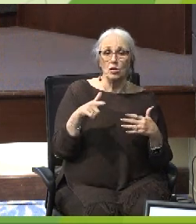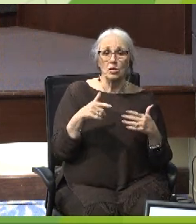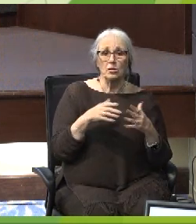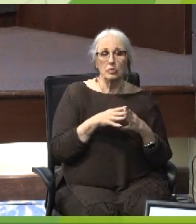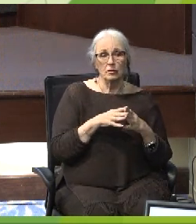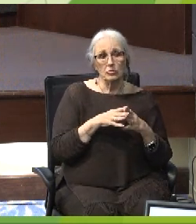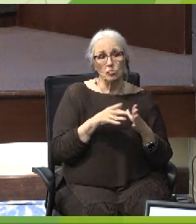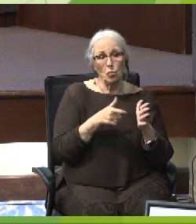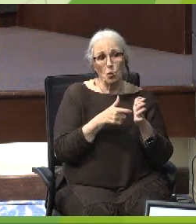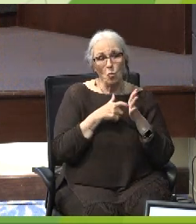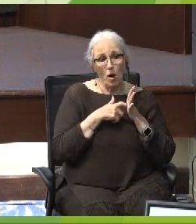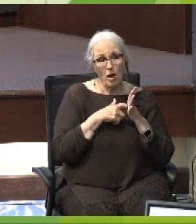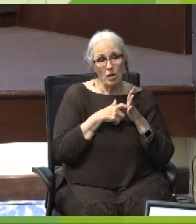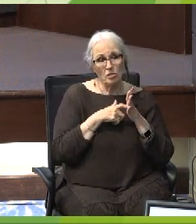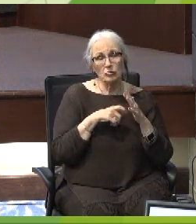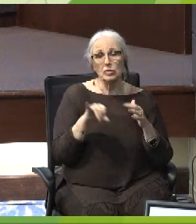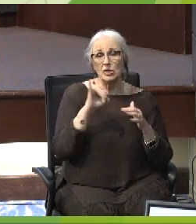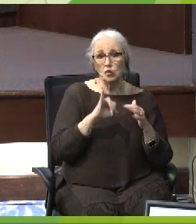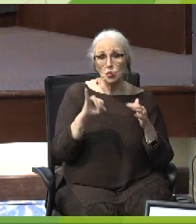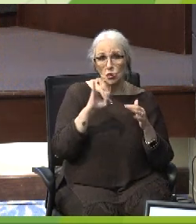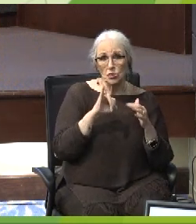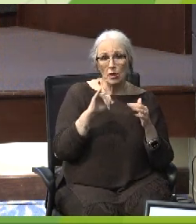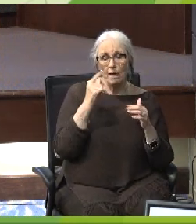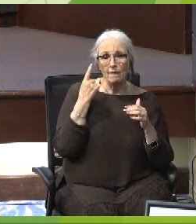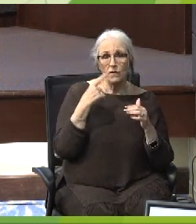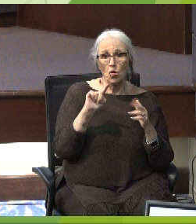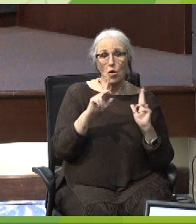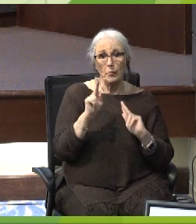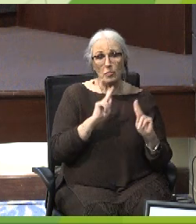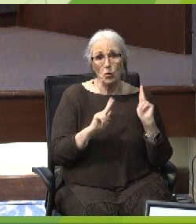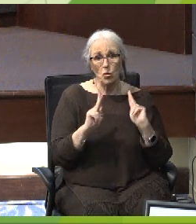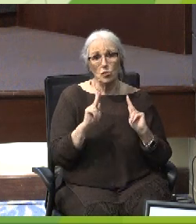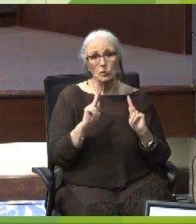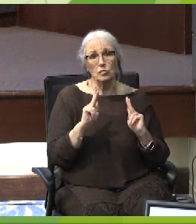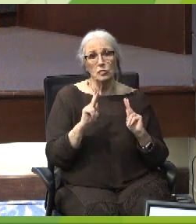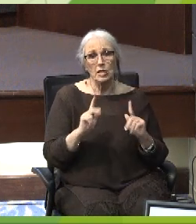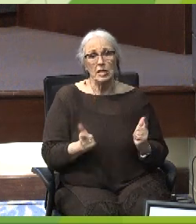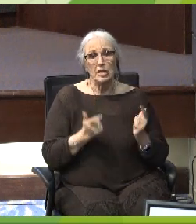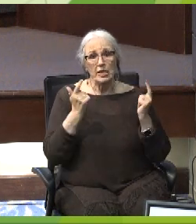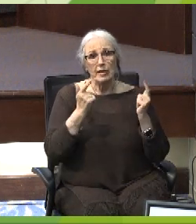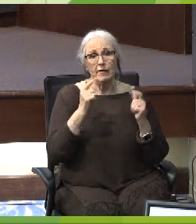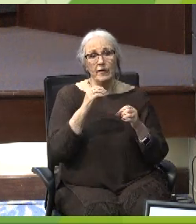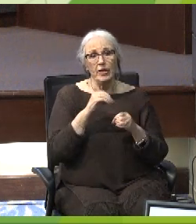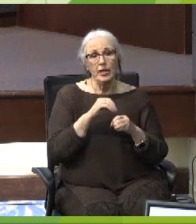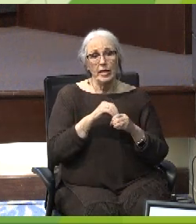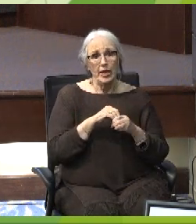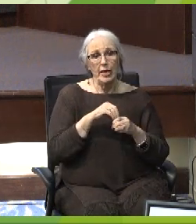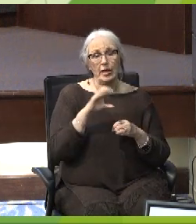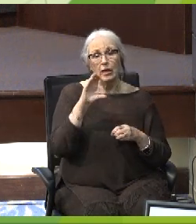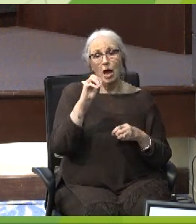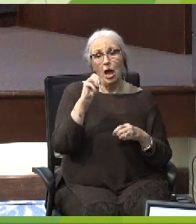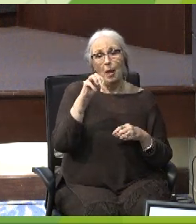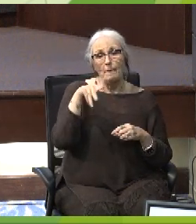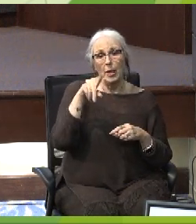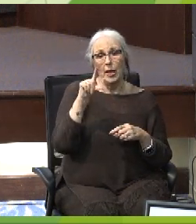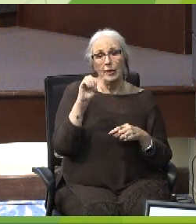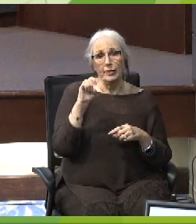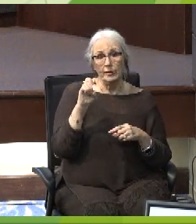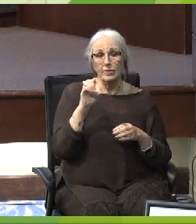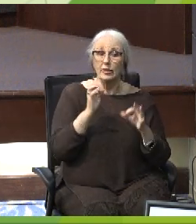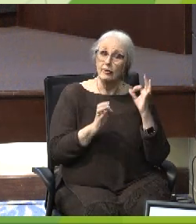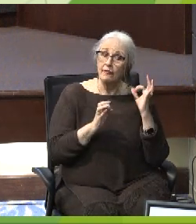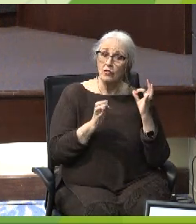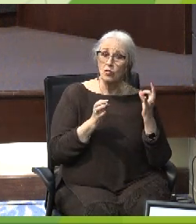increasingly requiring renters insurance for people to live in their complexes. If you